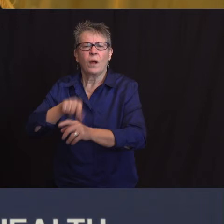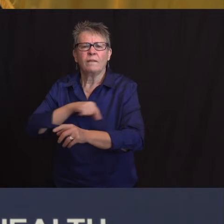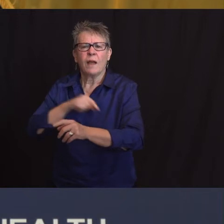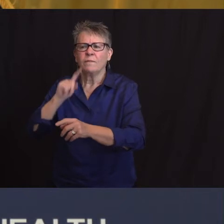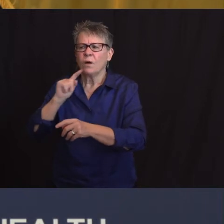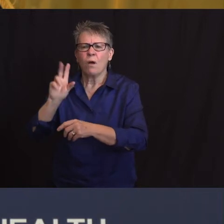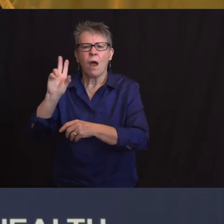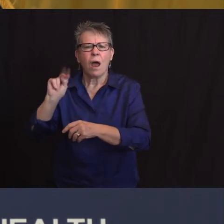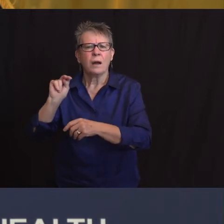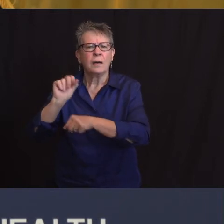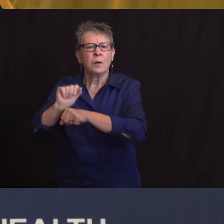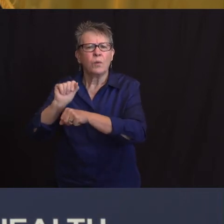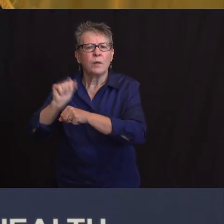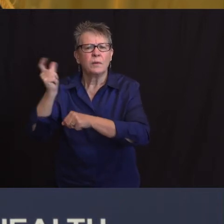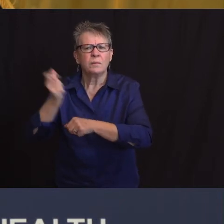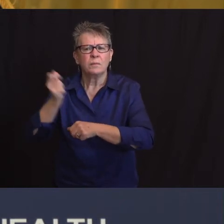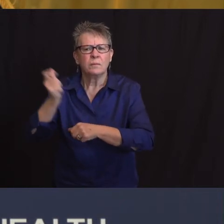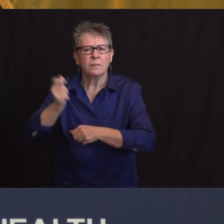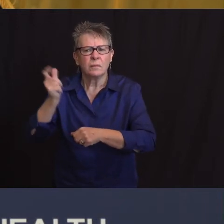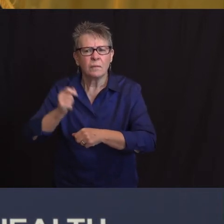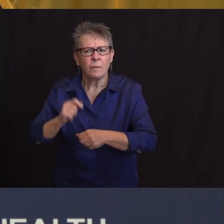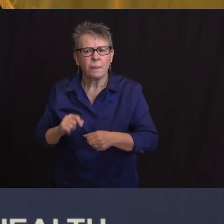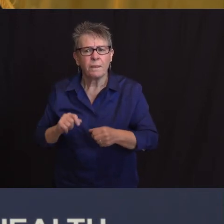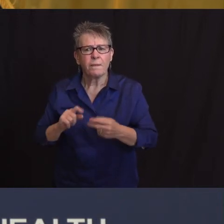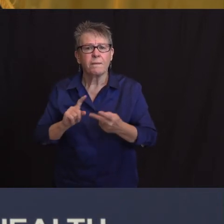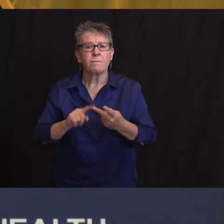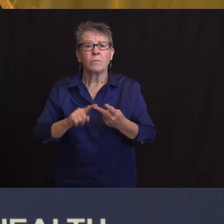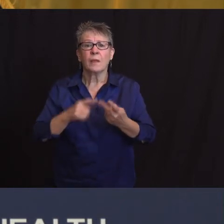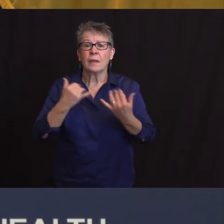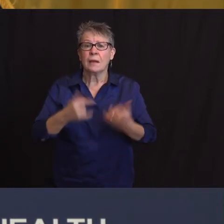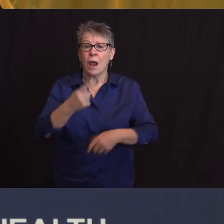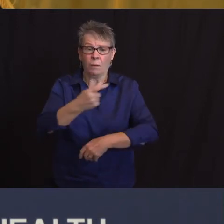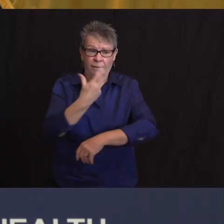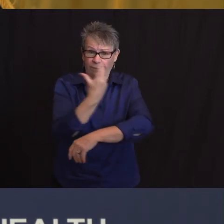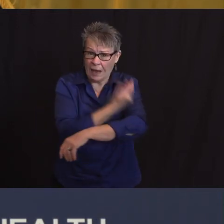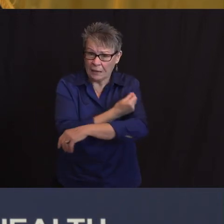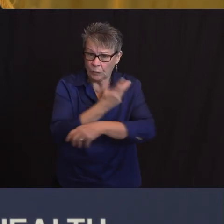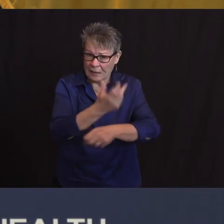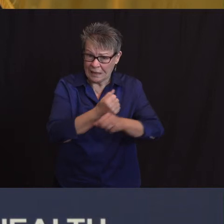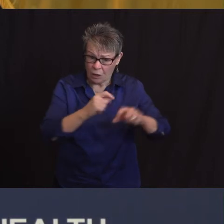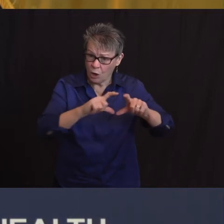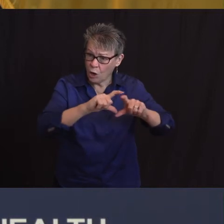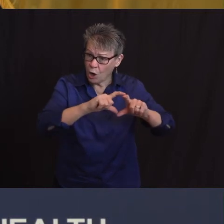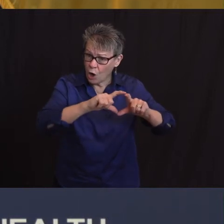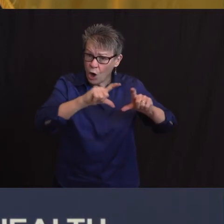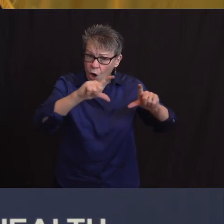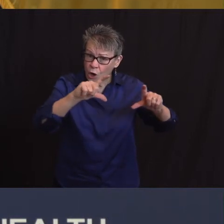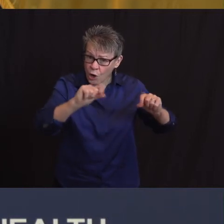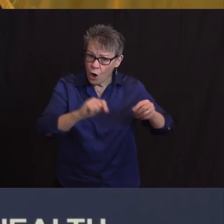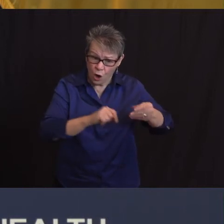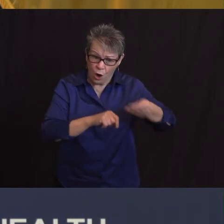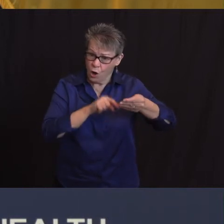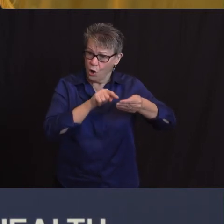When people are vaccinated, they're getting a card that verifies they've been vaccinated. We've been hearing